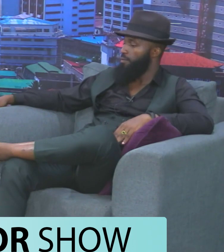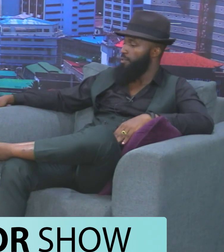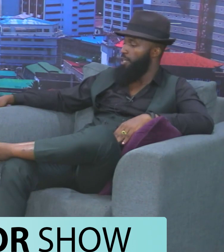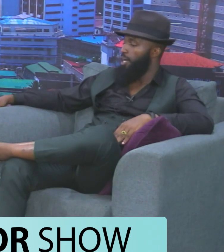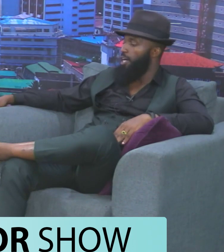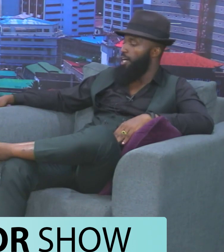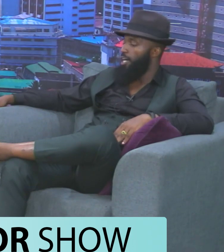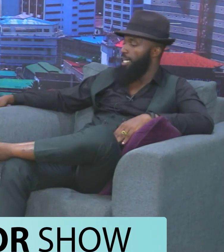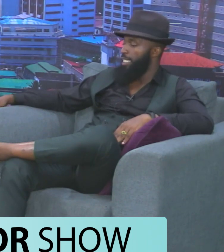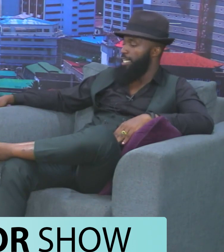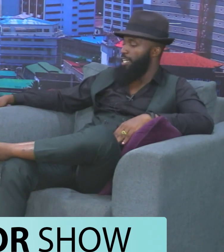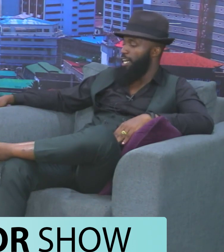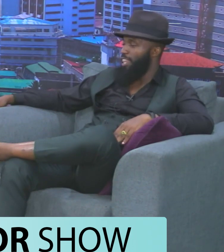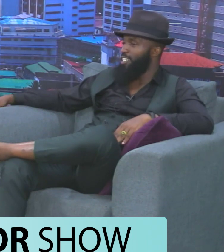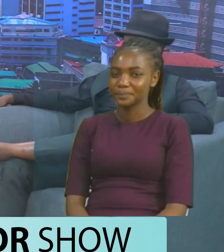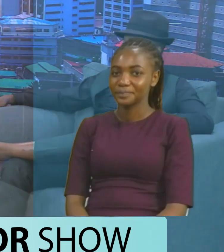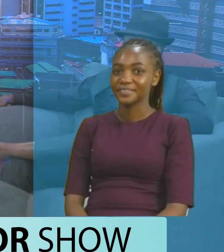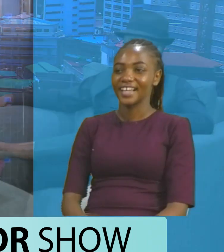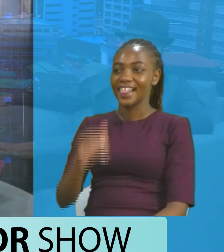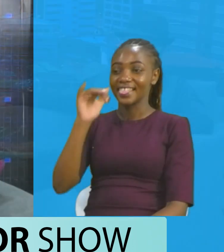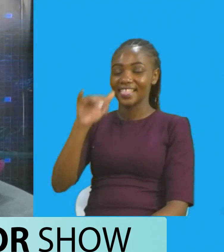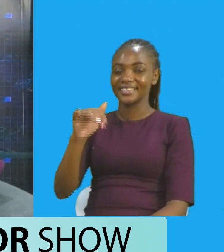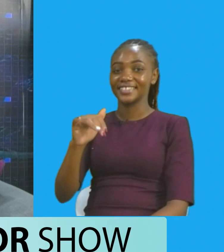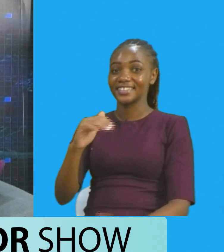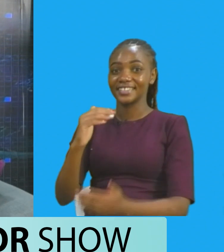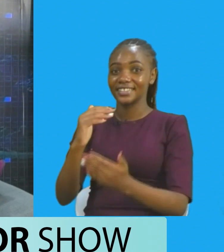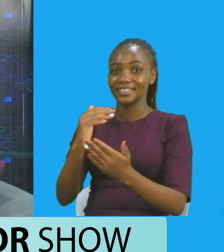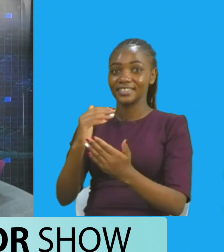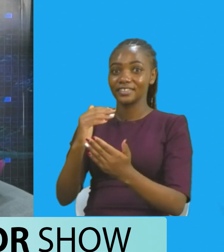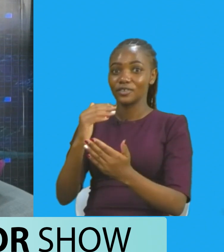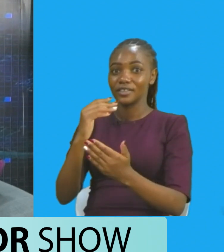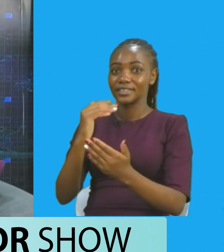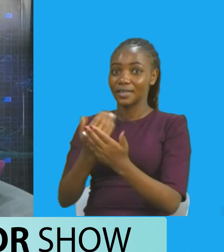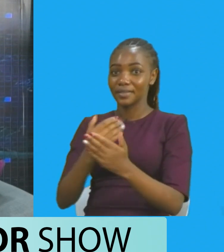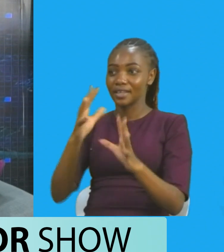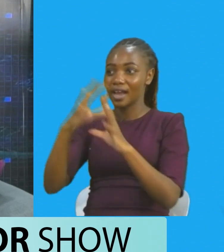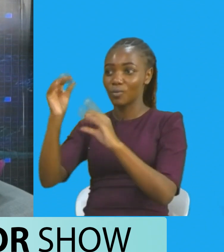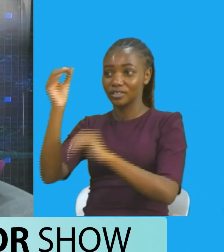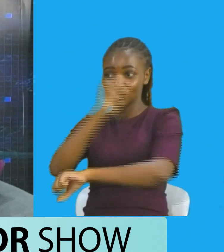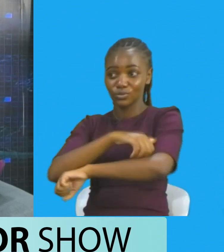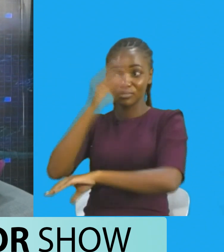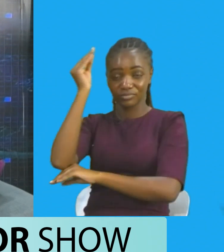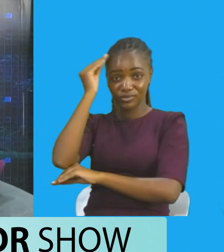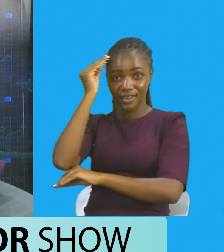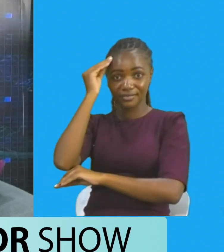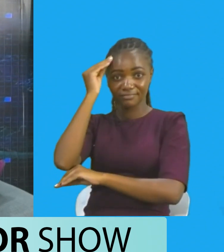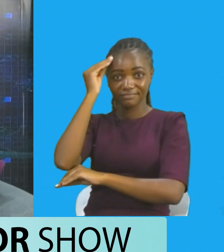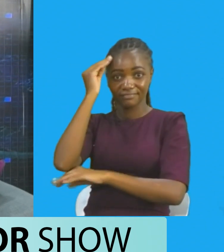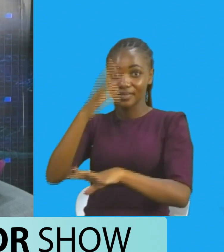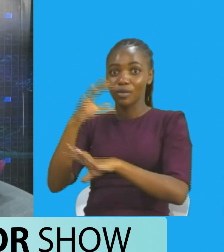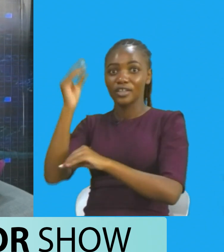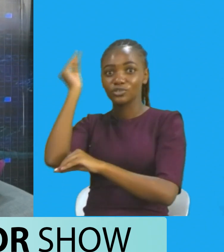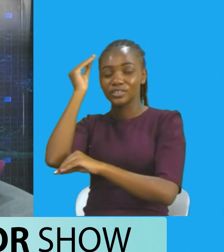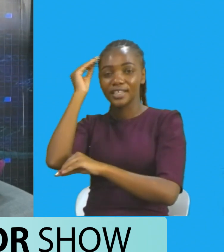about you being a chef? That is something that is a course I have from school. I went to do hospitality